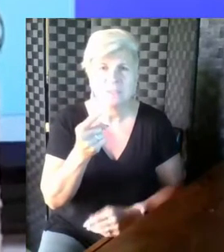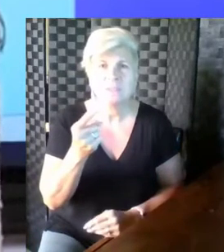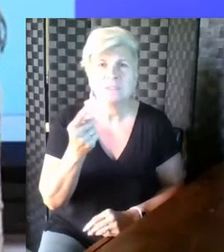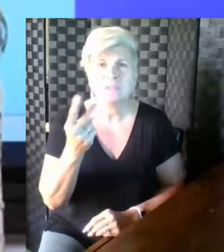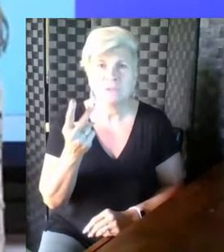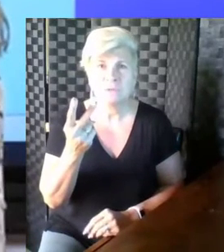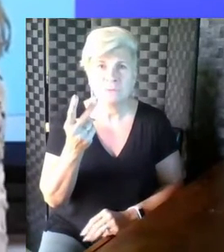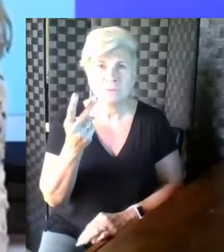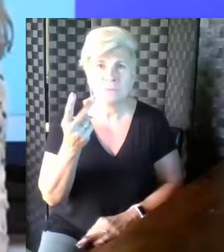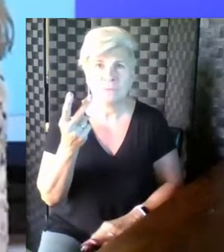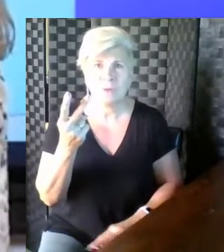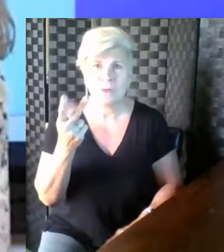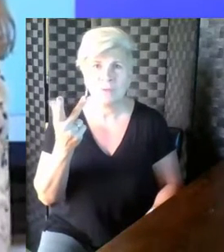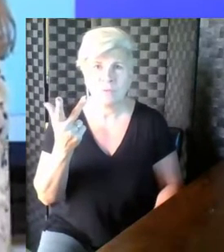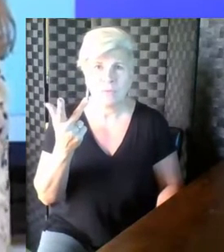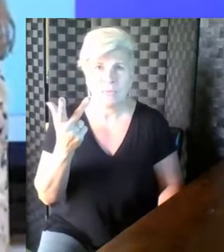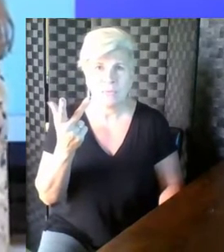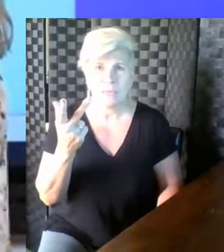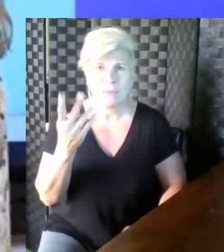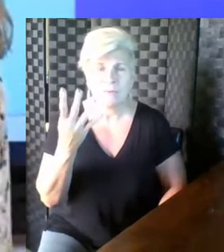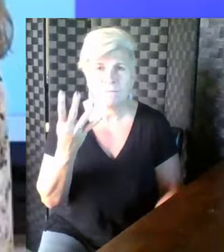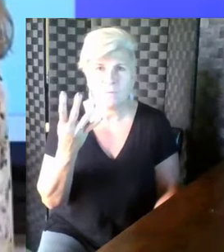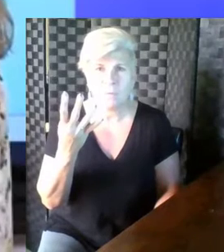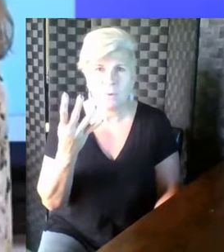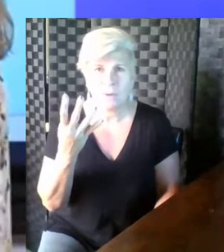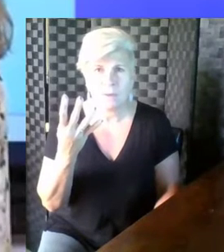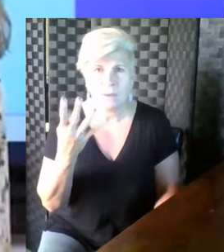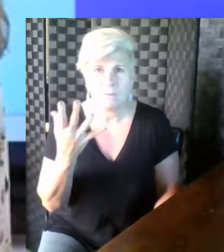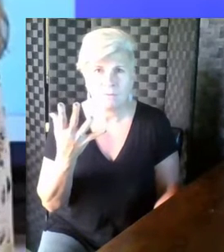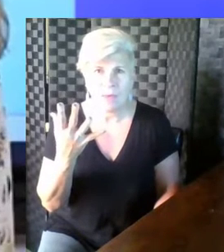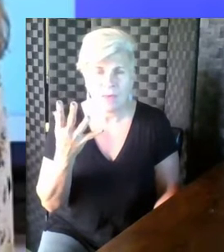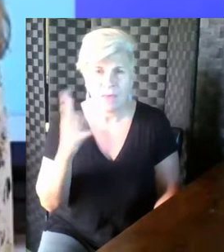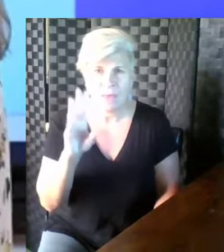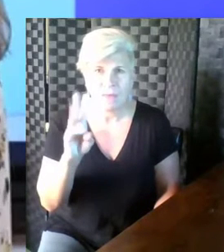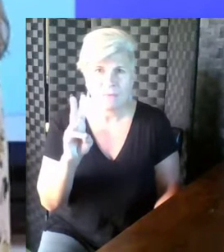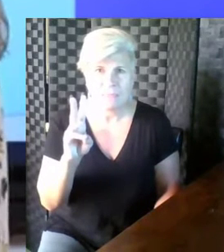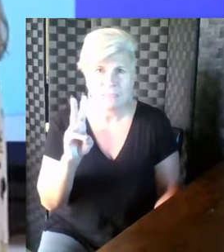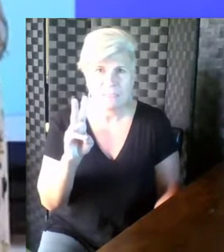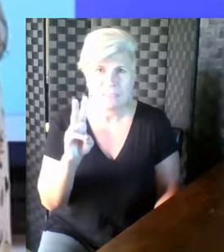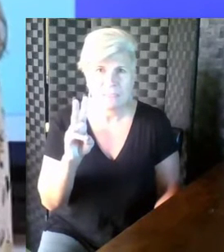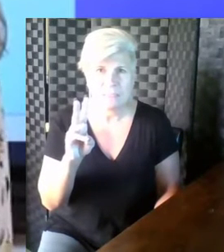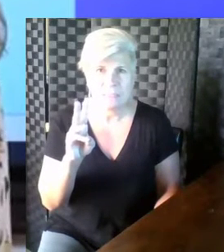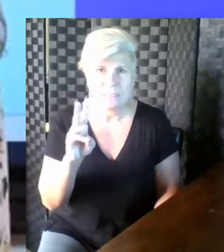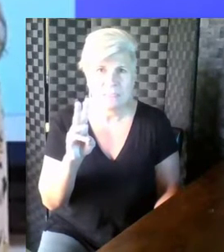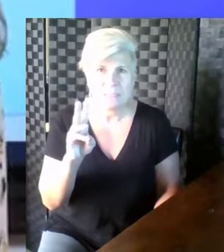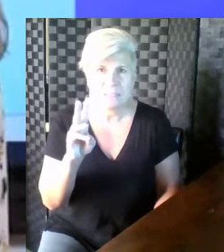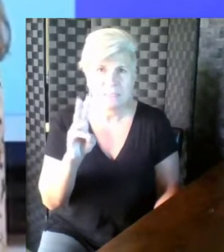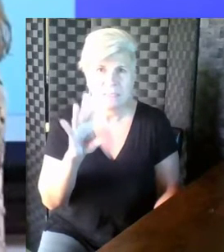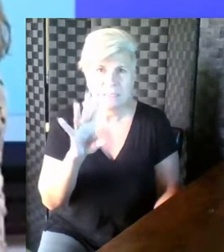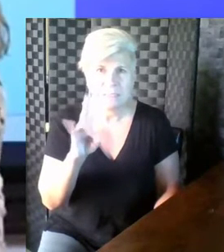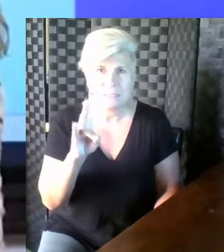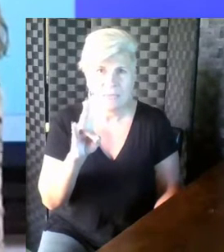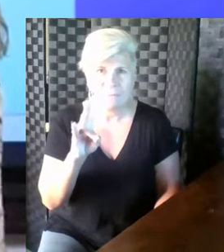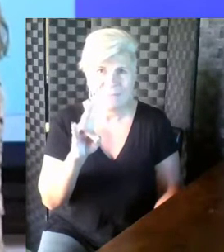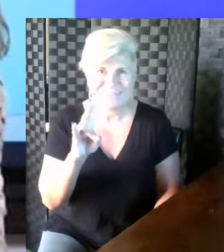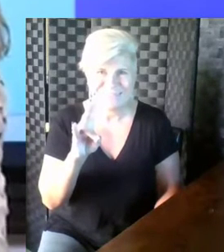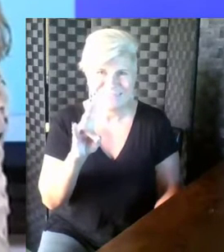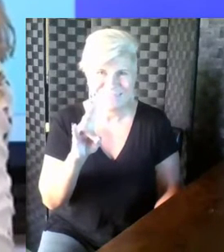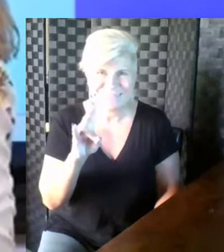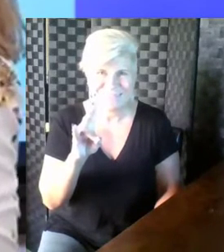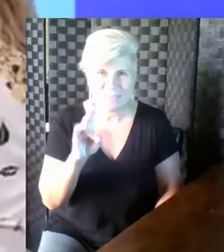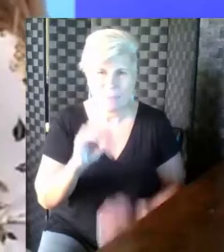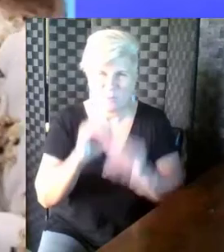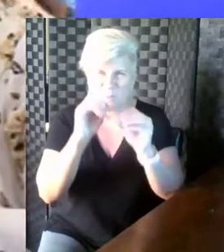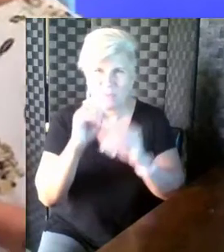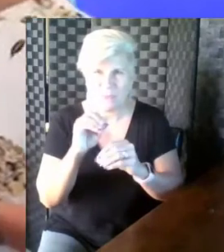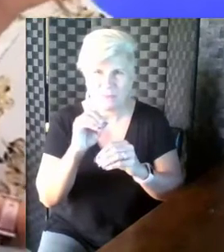1, 2, 3, 4, 5, 6, 7. I'm going to